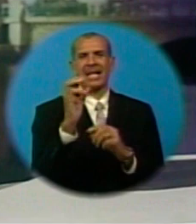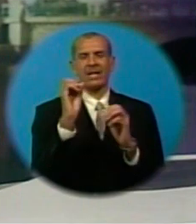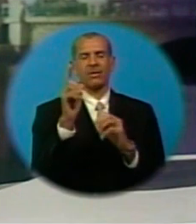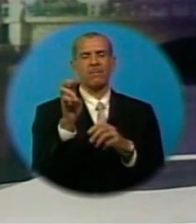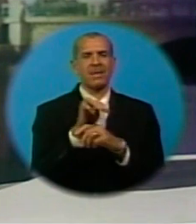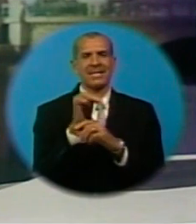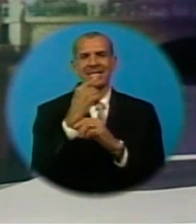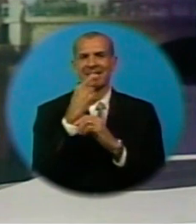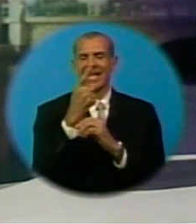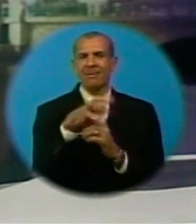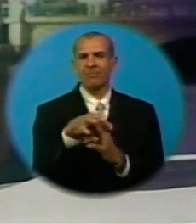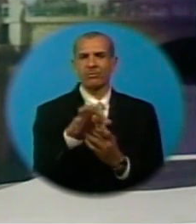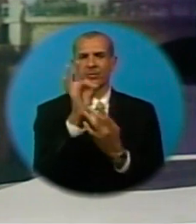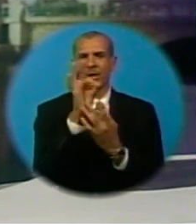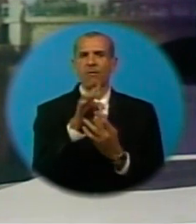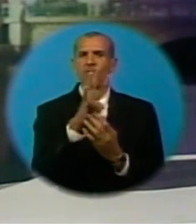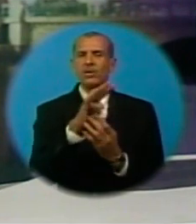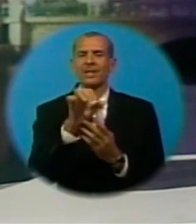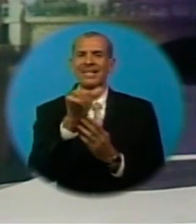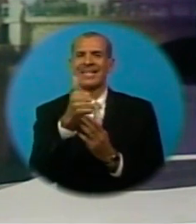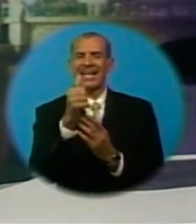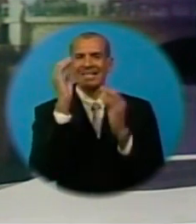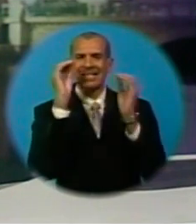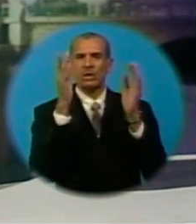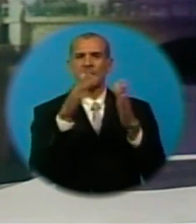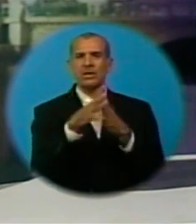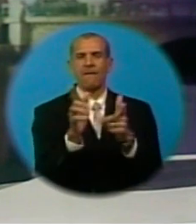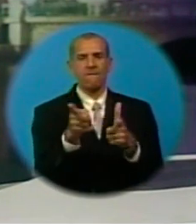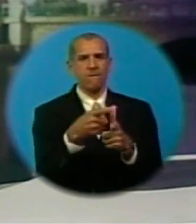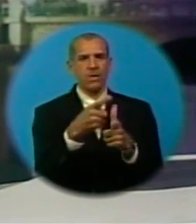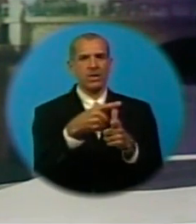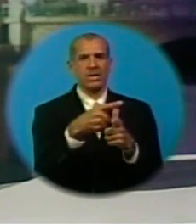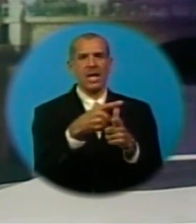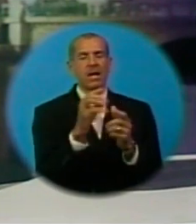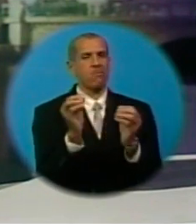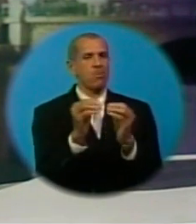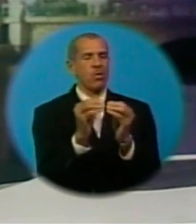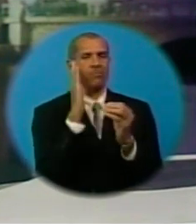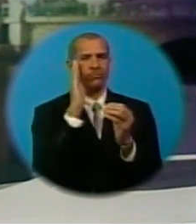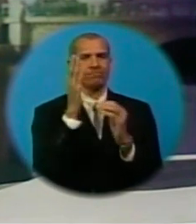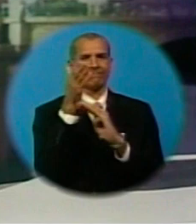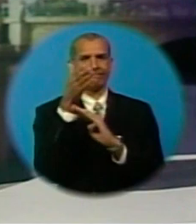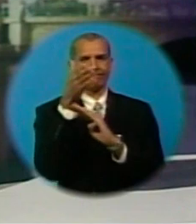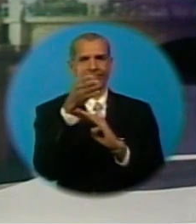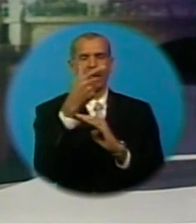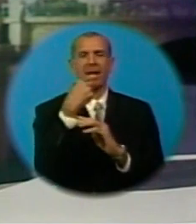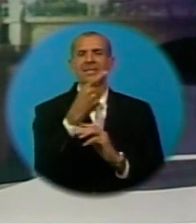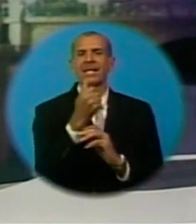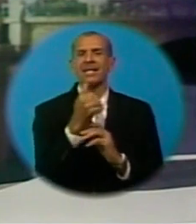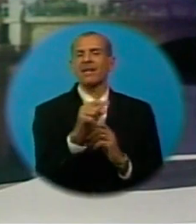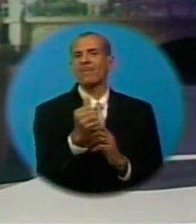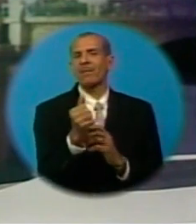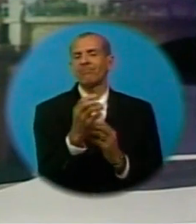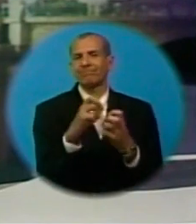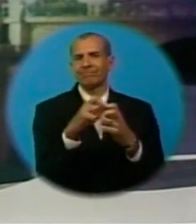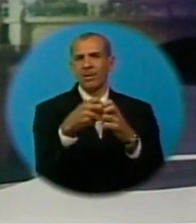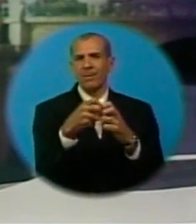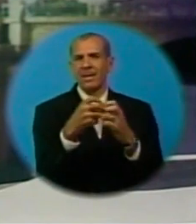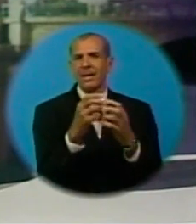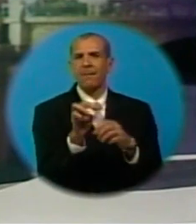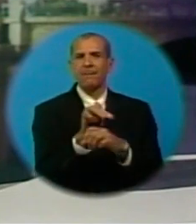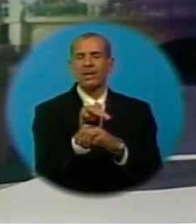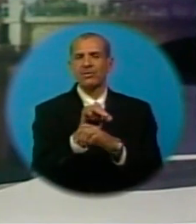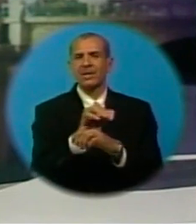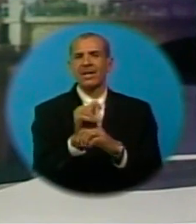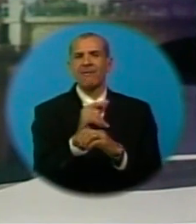the recent appointments of 410 teachers were the first, and there are more to come. He added that there were some minor issues at the level of the Ministry